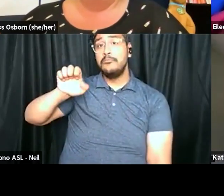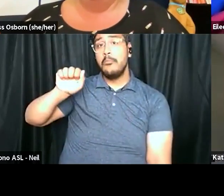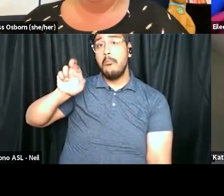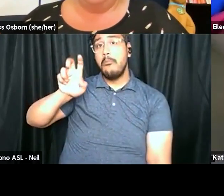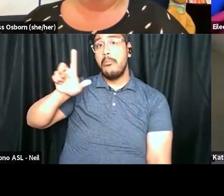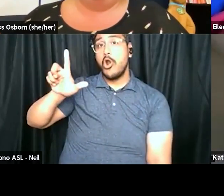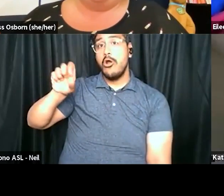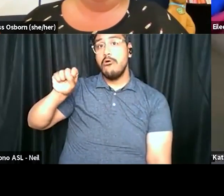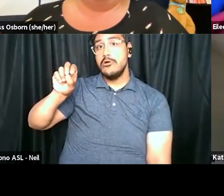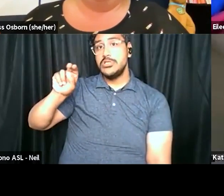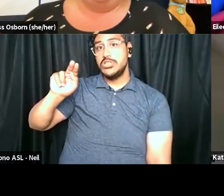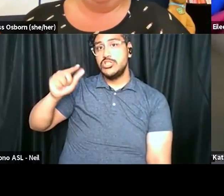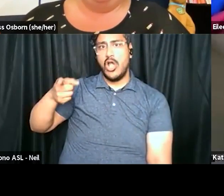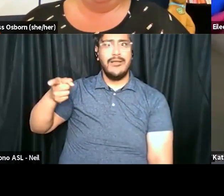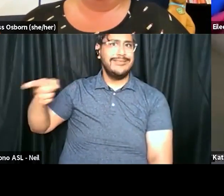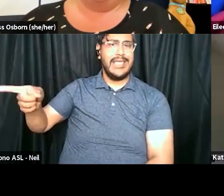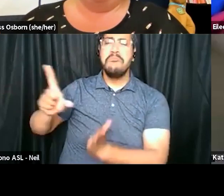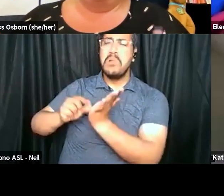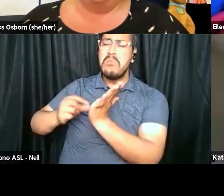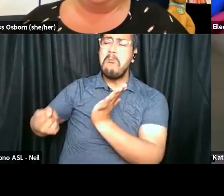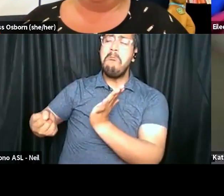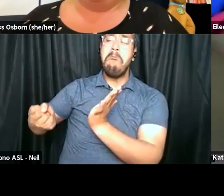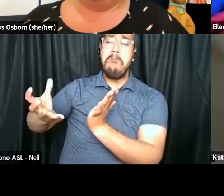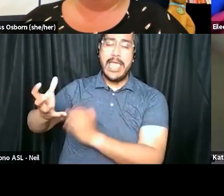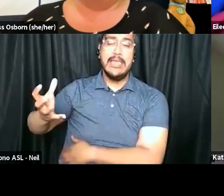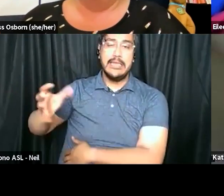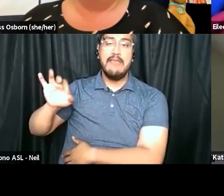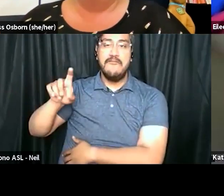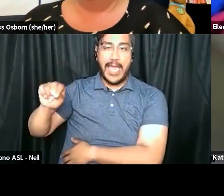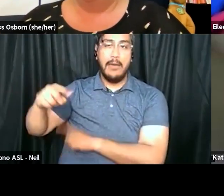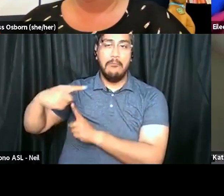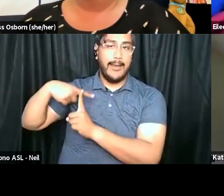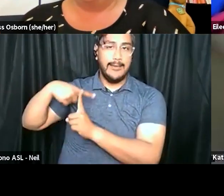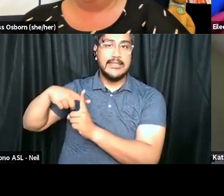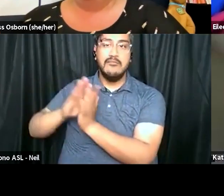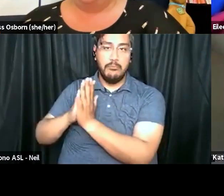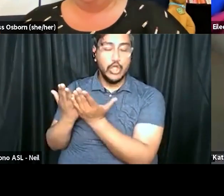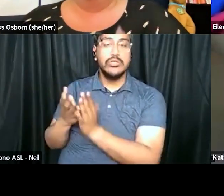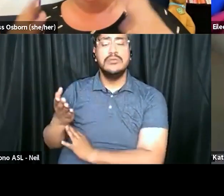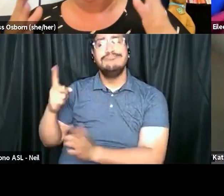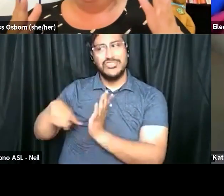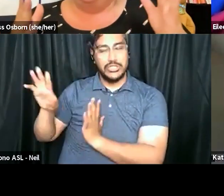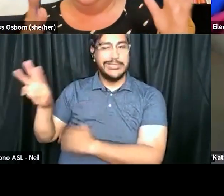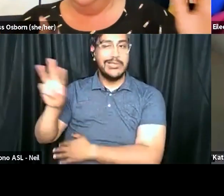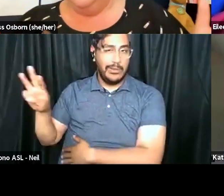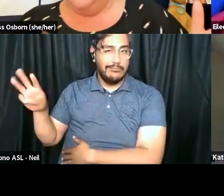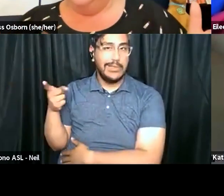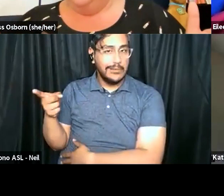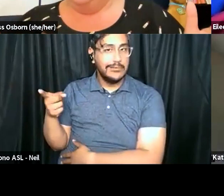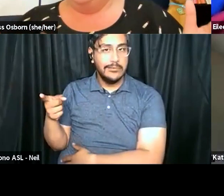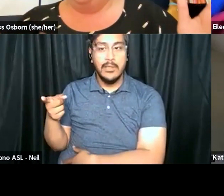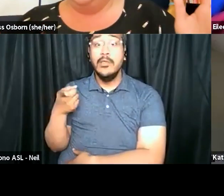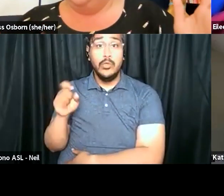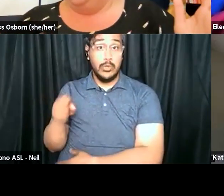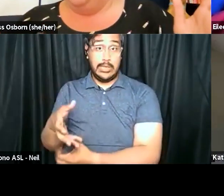published numerous fat positive books during its existence. You should go to their website and check out you can get